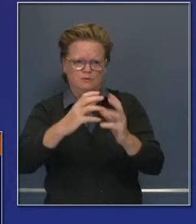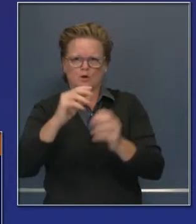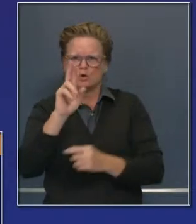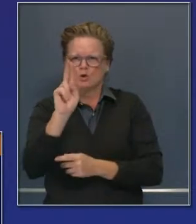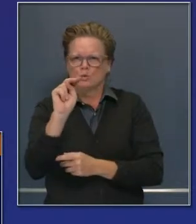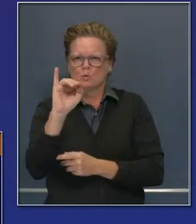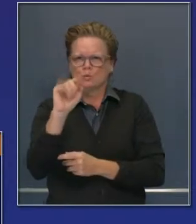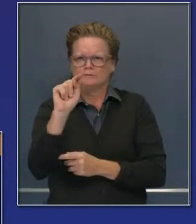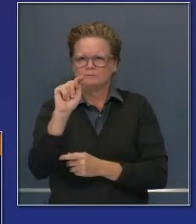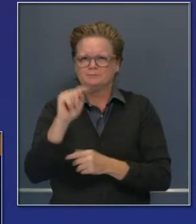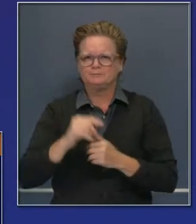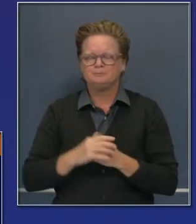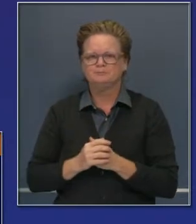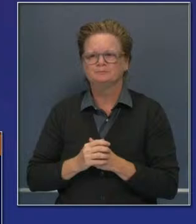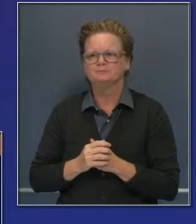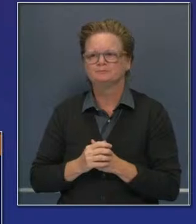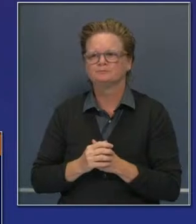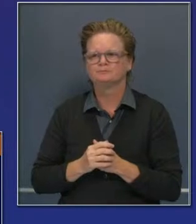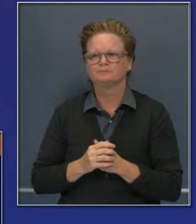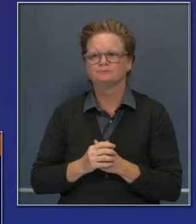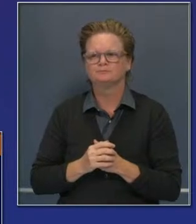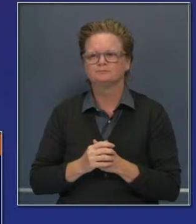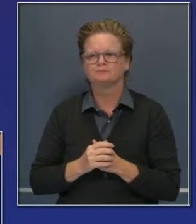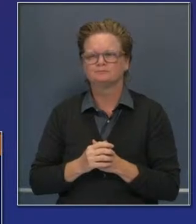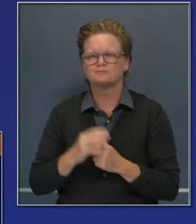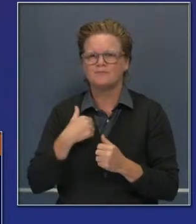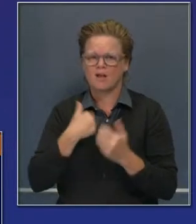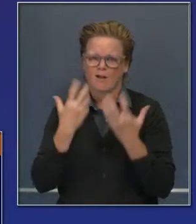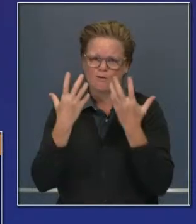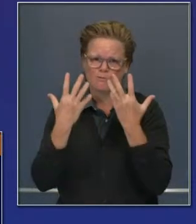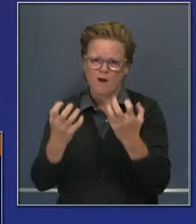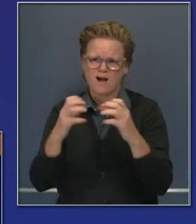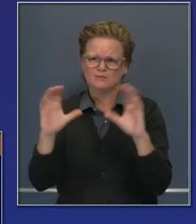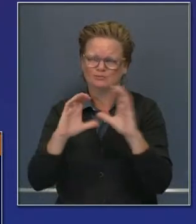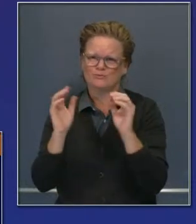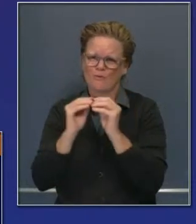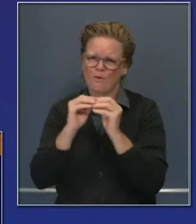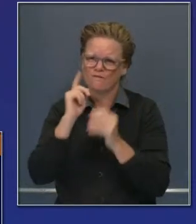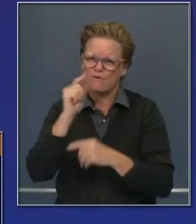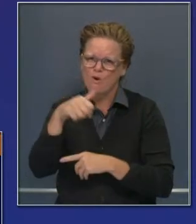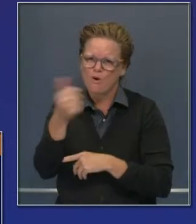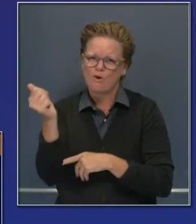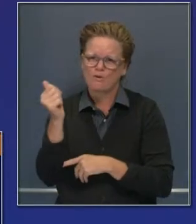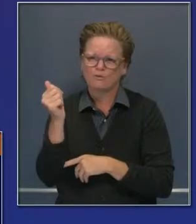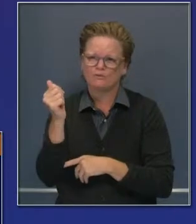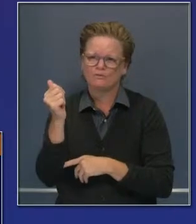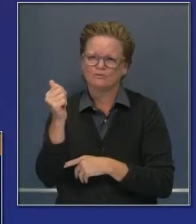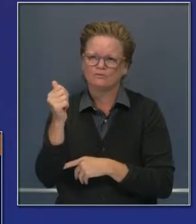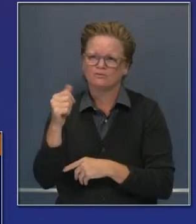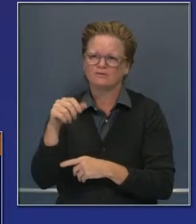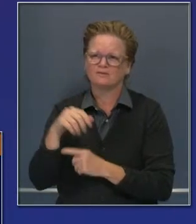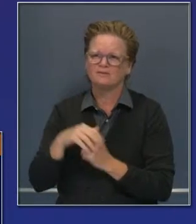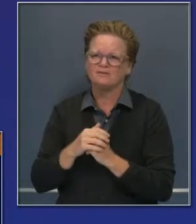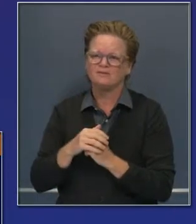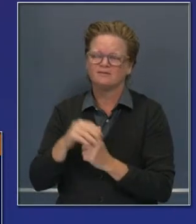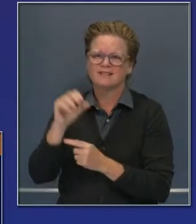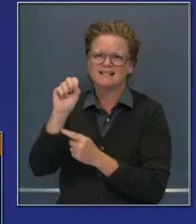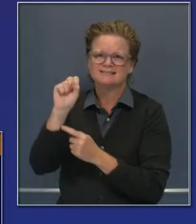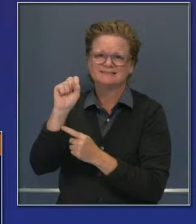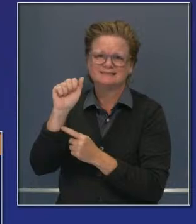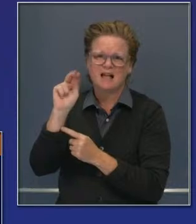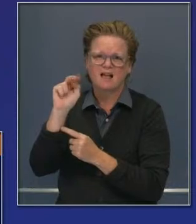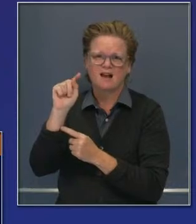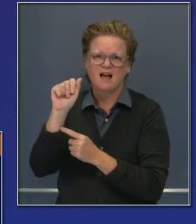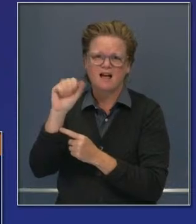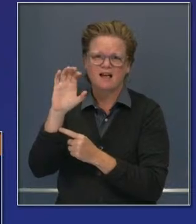even our original ambitious goals. Santa Clara has some move-in ready units they'll be advancing in the city of Sacramento. Daryl Steinberg, thank